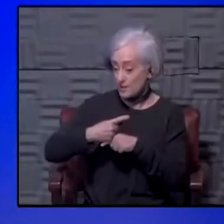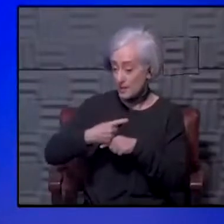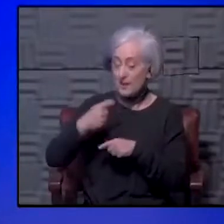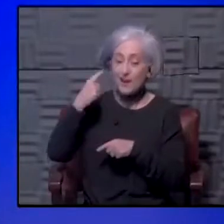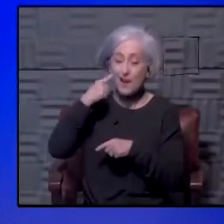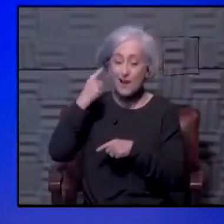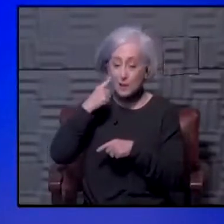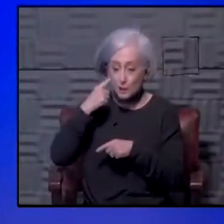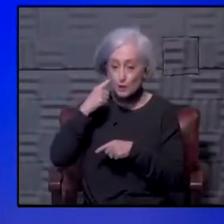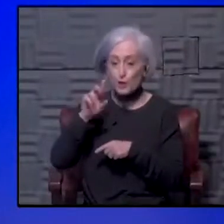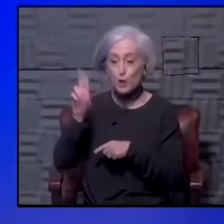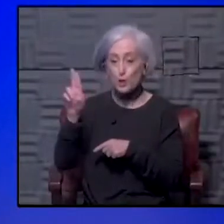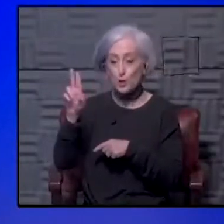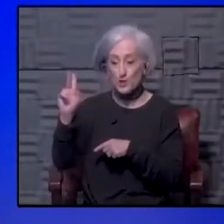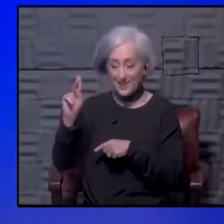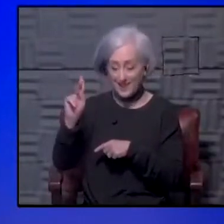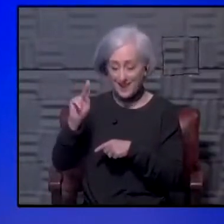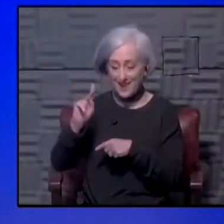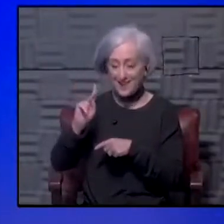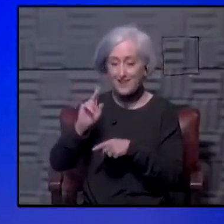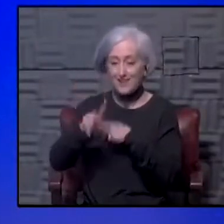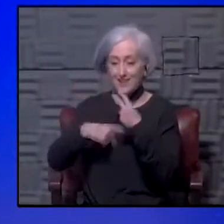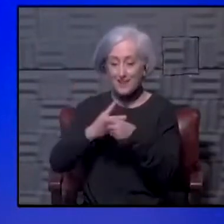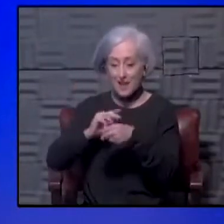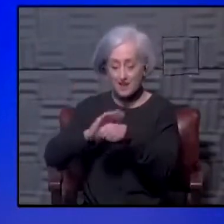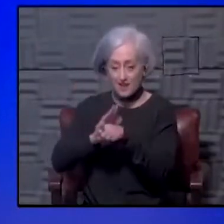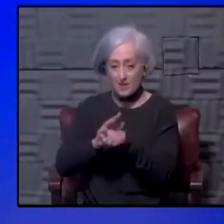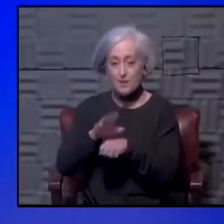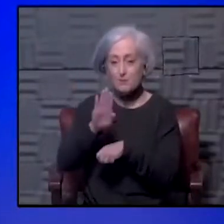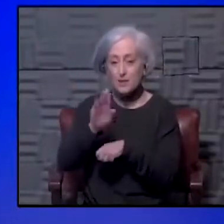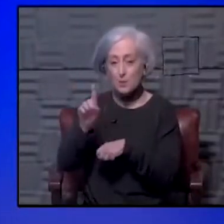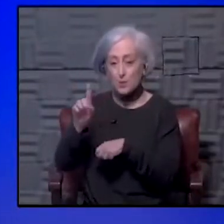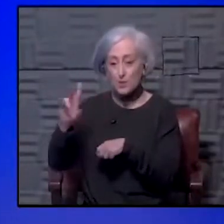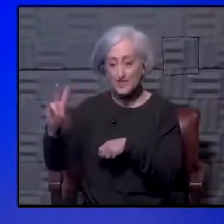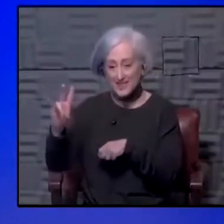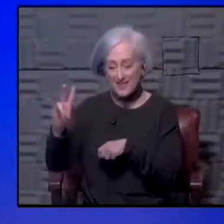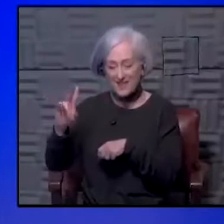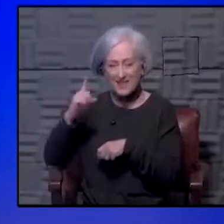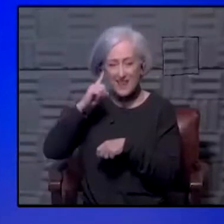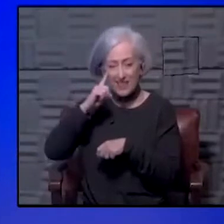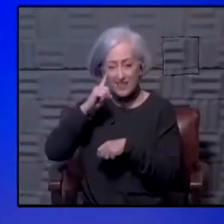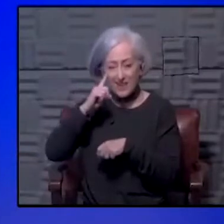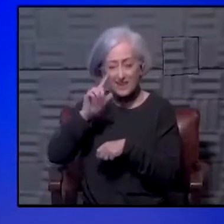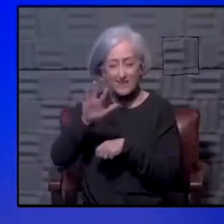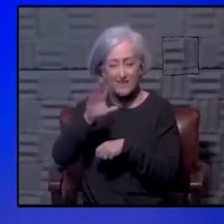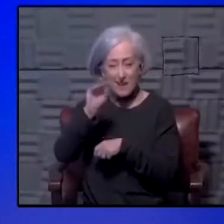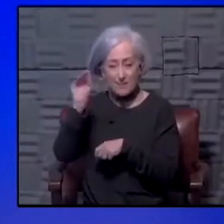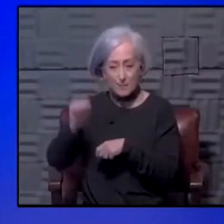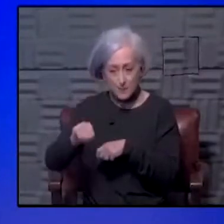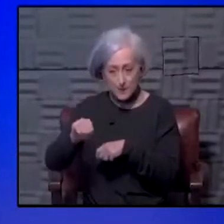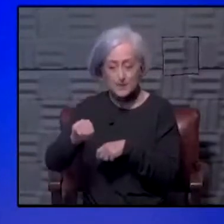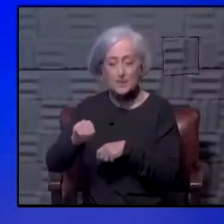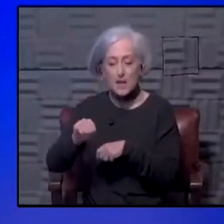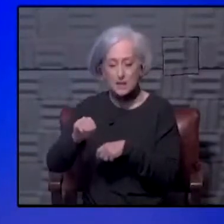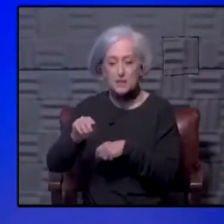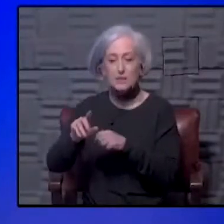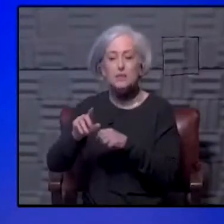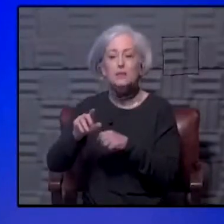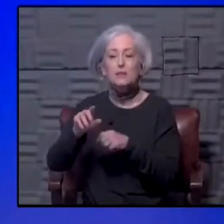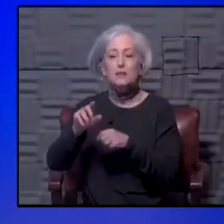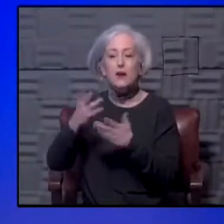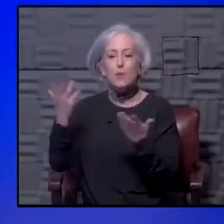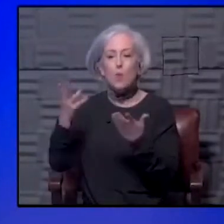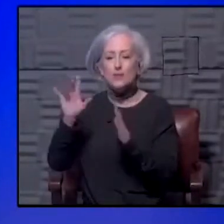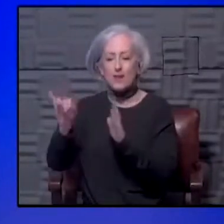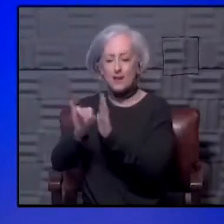variant, the UK variant, B117, was maybe up to about 5% of variants that they had identified. But up through